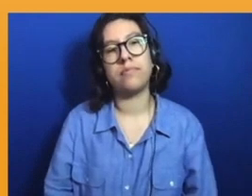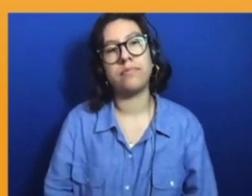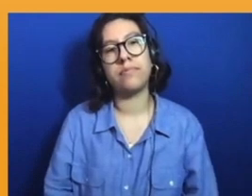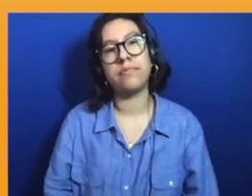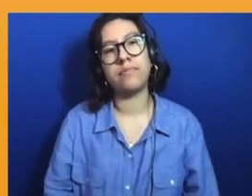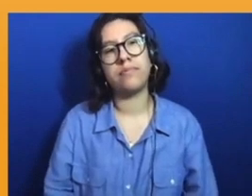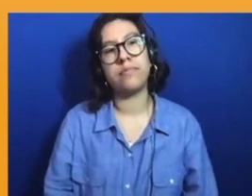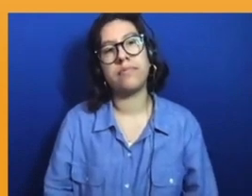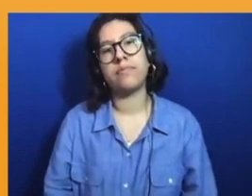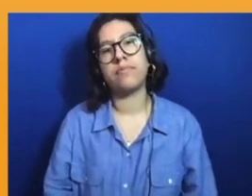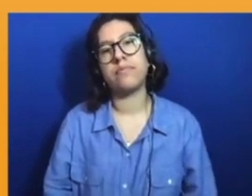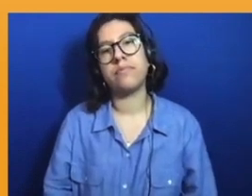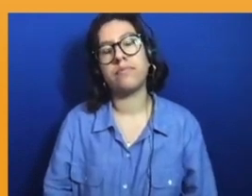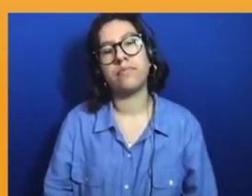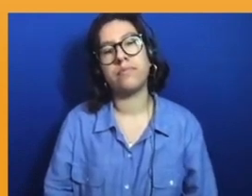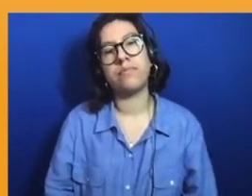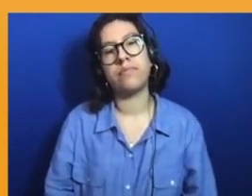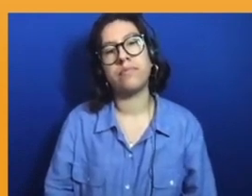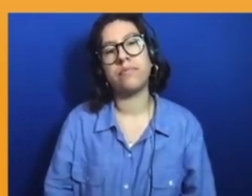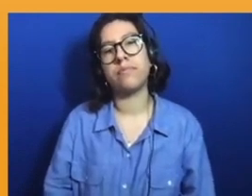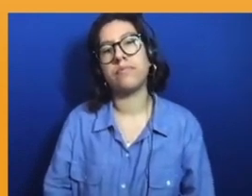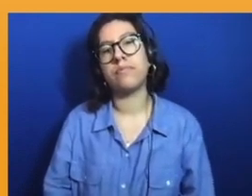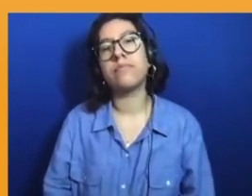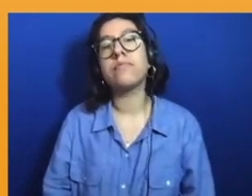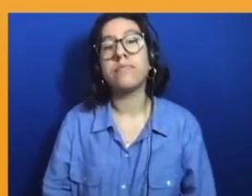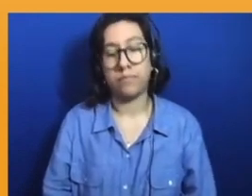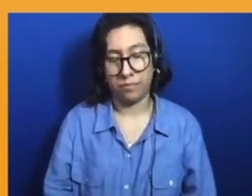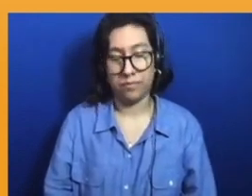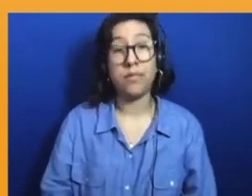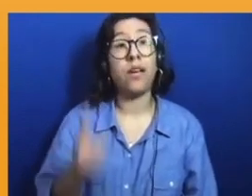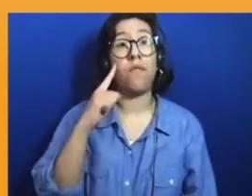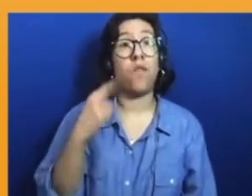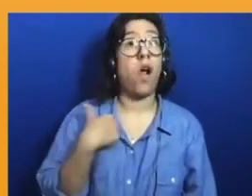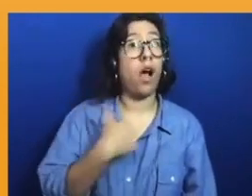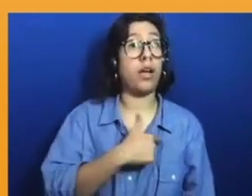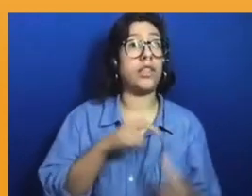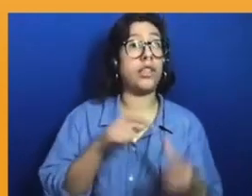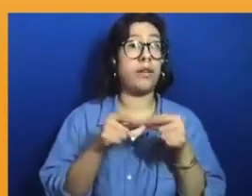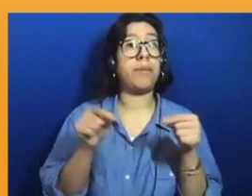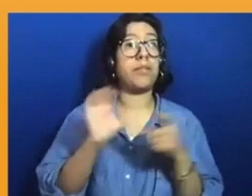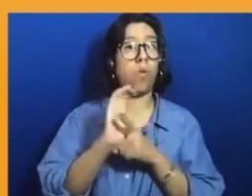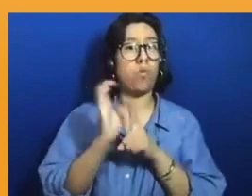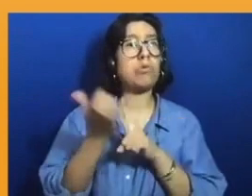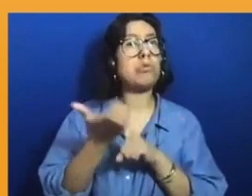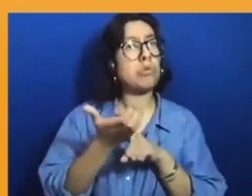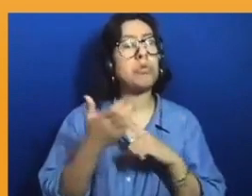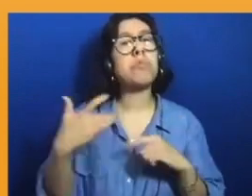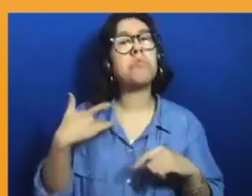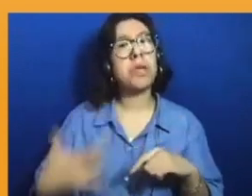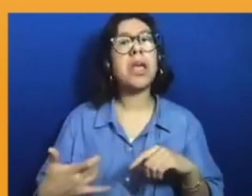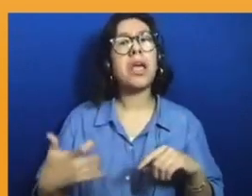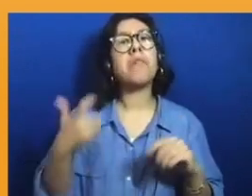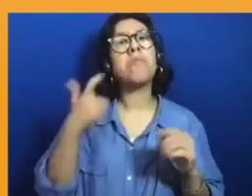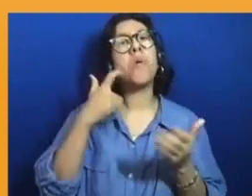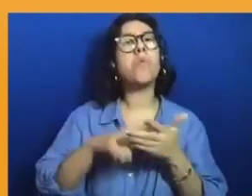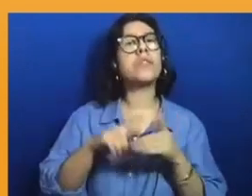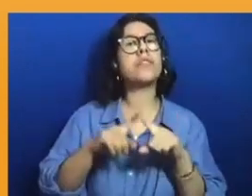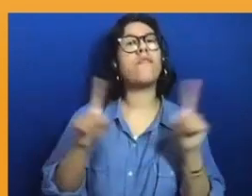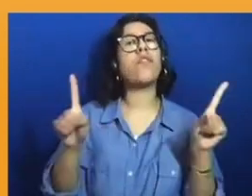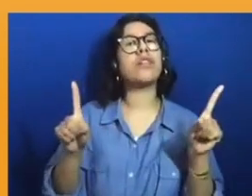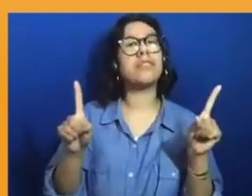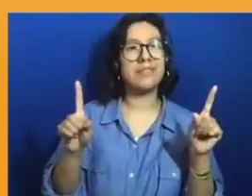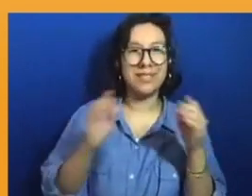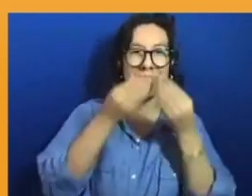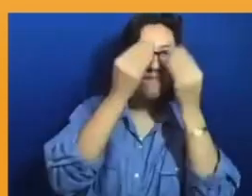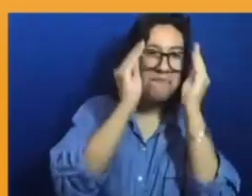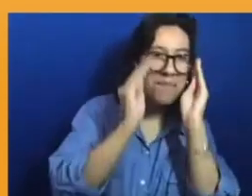one thing for us, we could differentiate most of the time with our makeup and